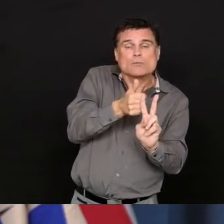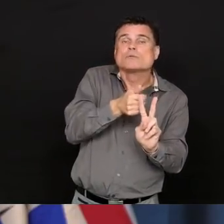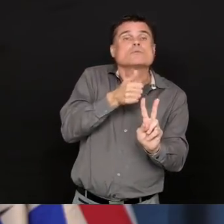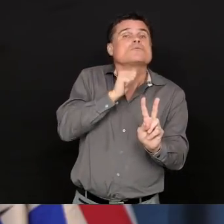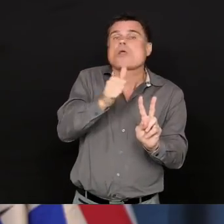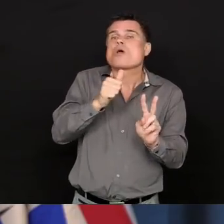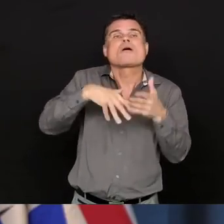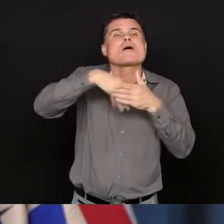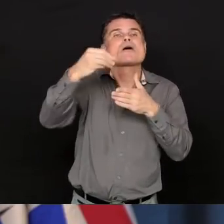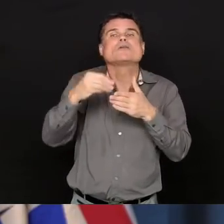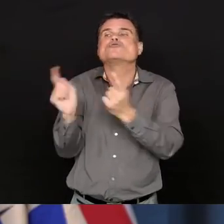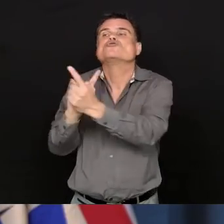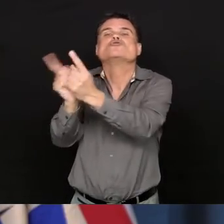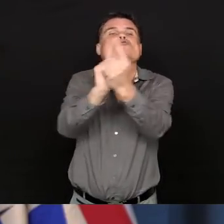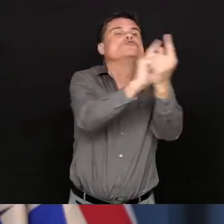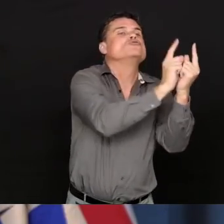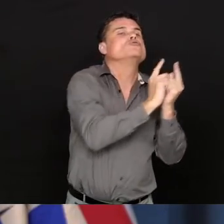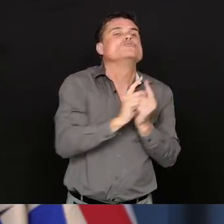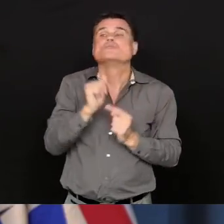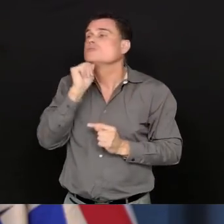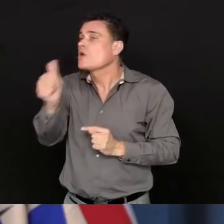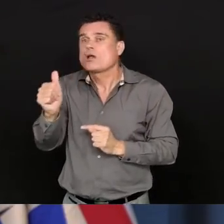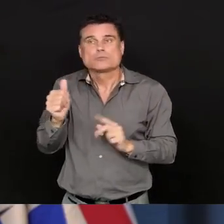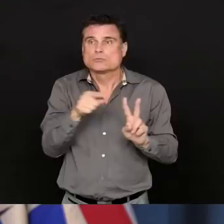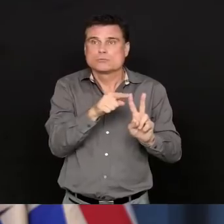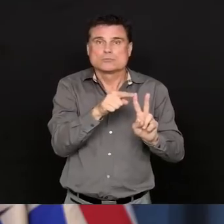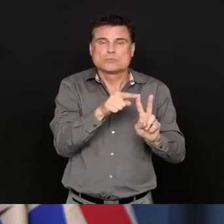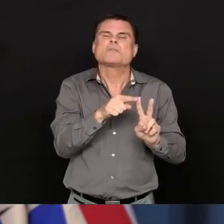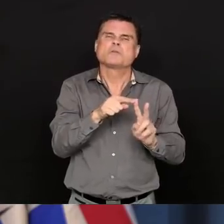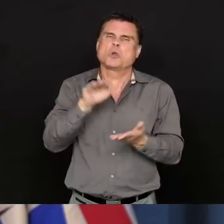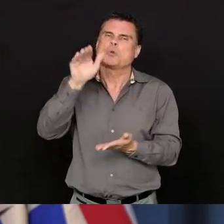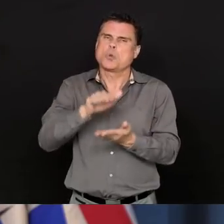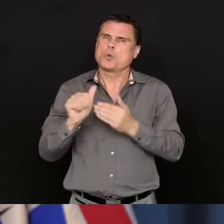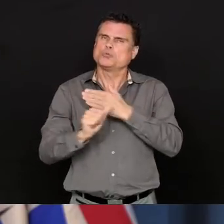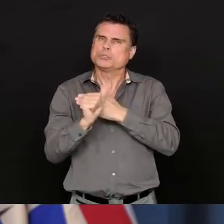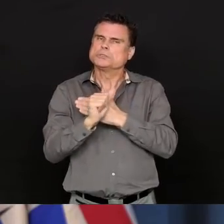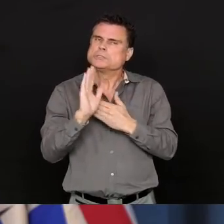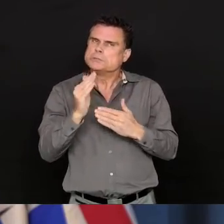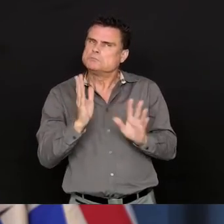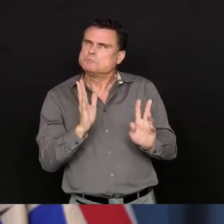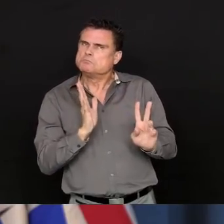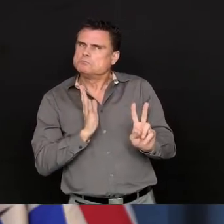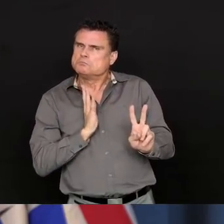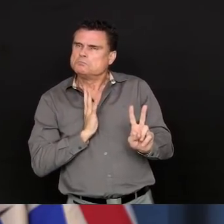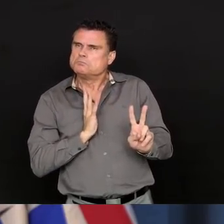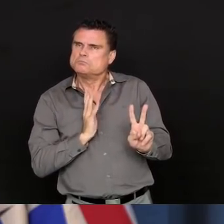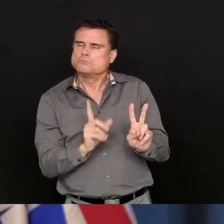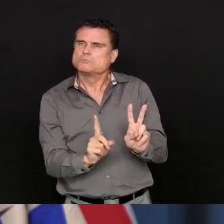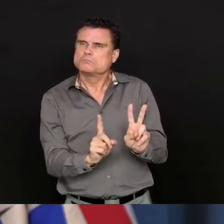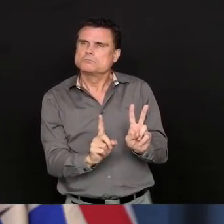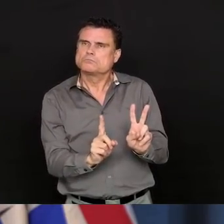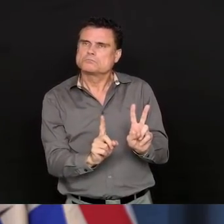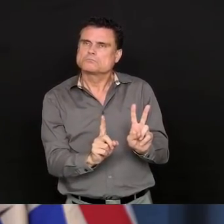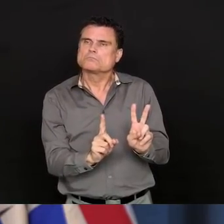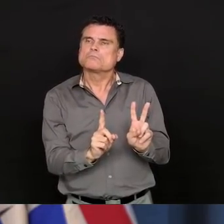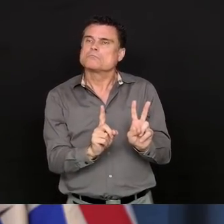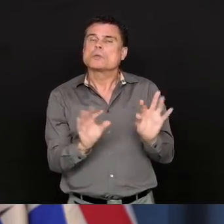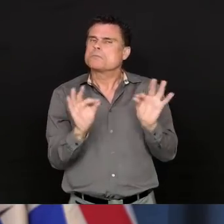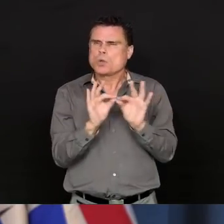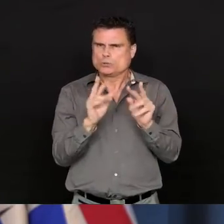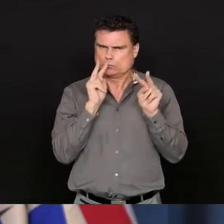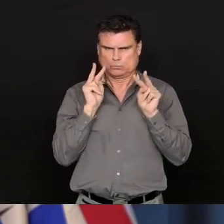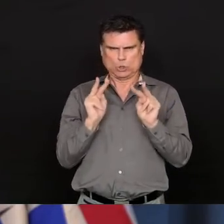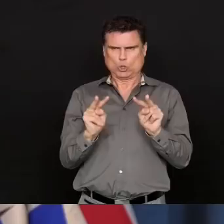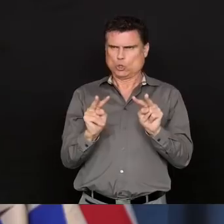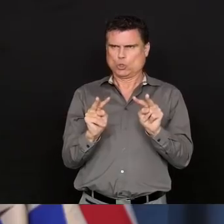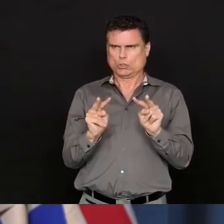may not be at as high risk. So I think the important thing from my perspective is making sure we're protecting people that are more vulnerable to having